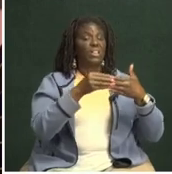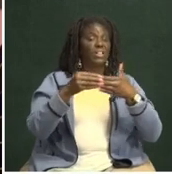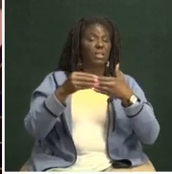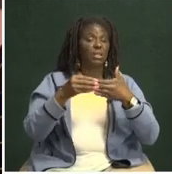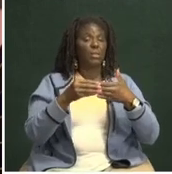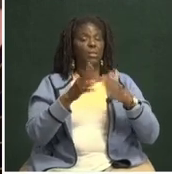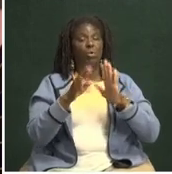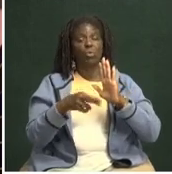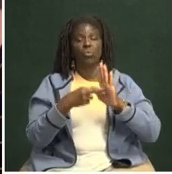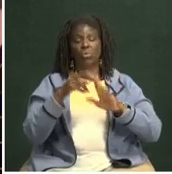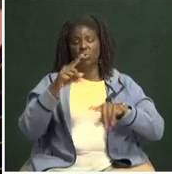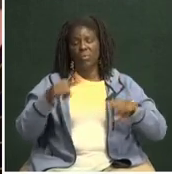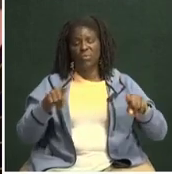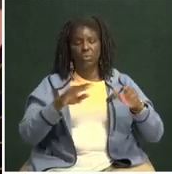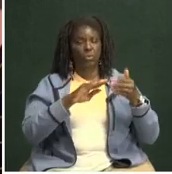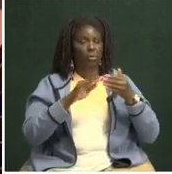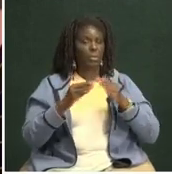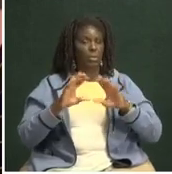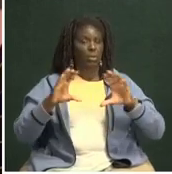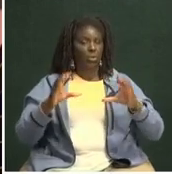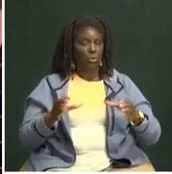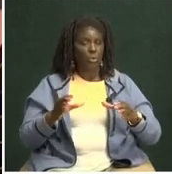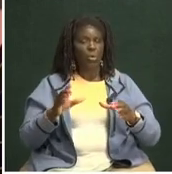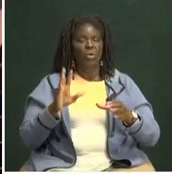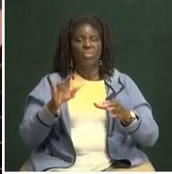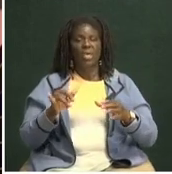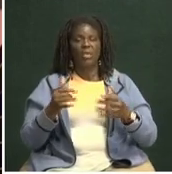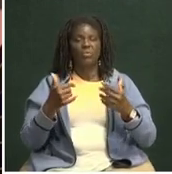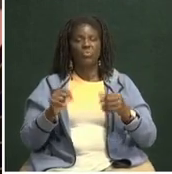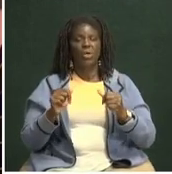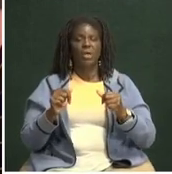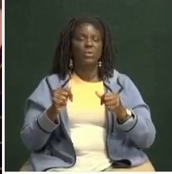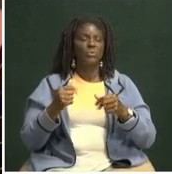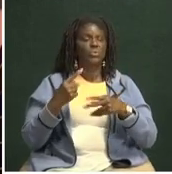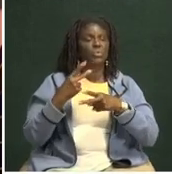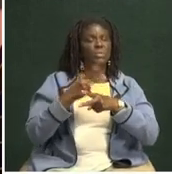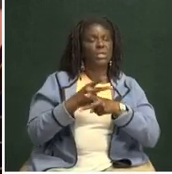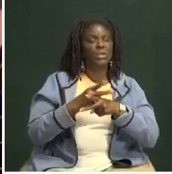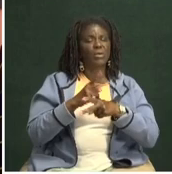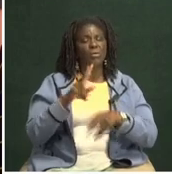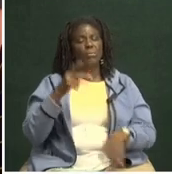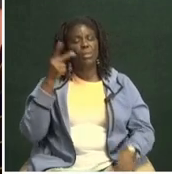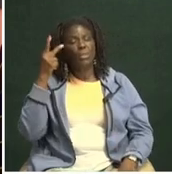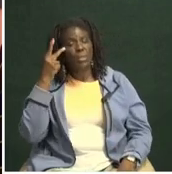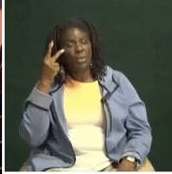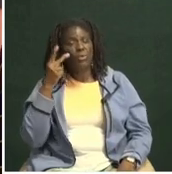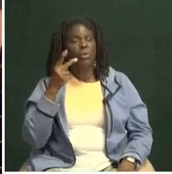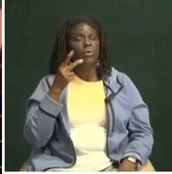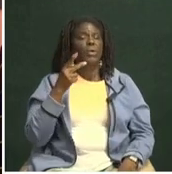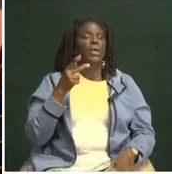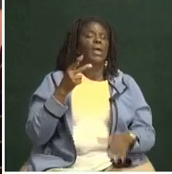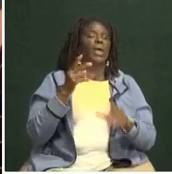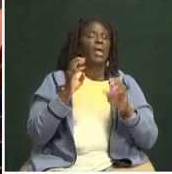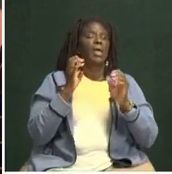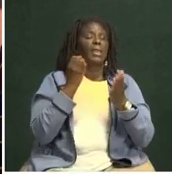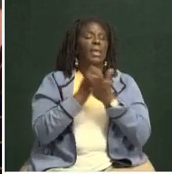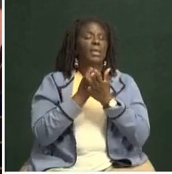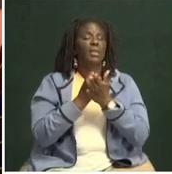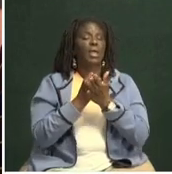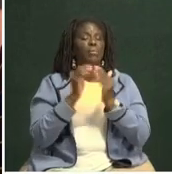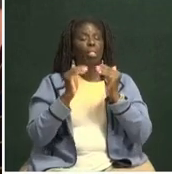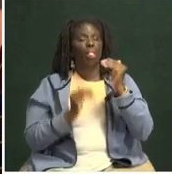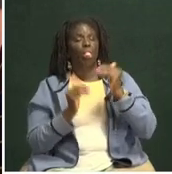in several community organizations that seek to address political and socioeconomic injustices in Sierra